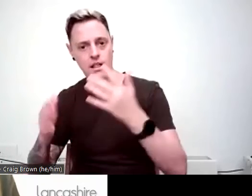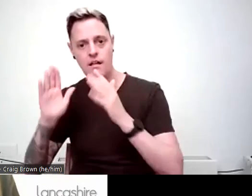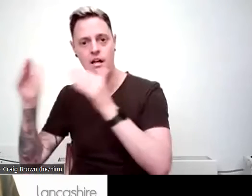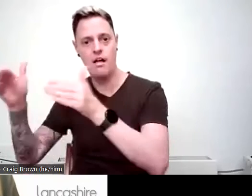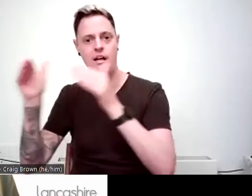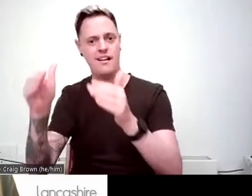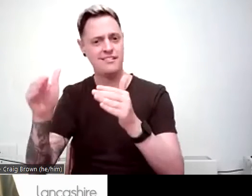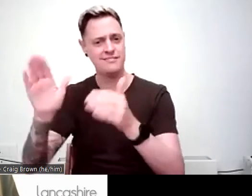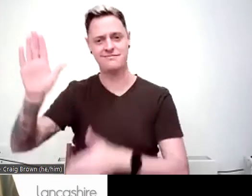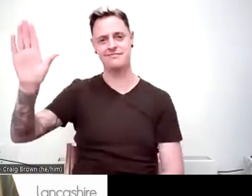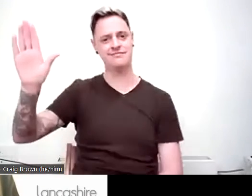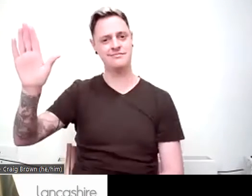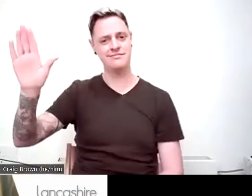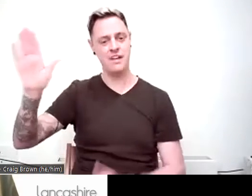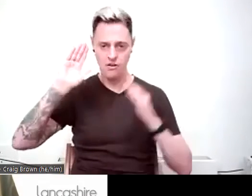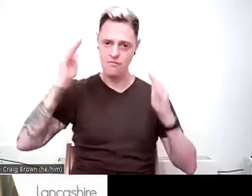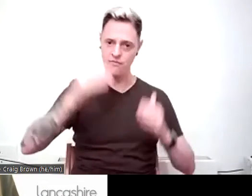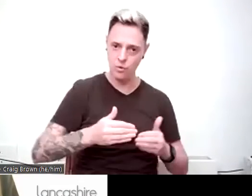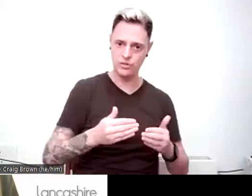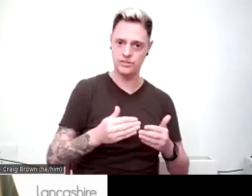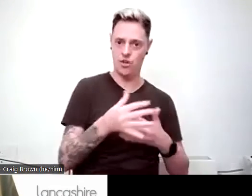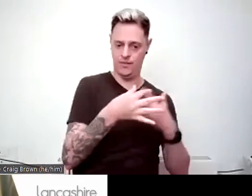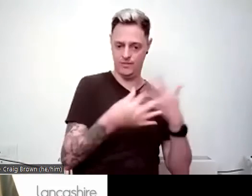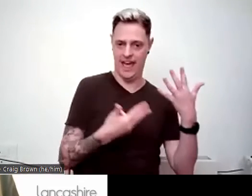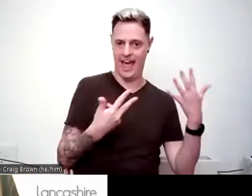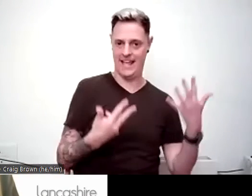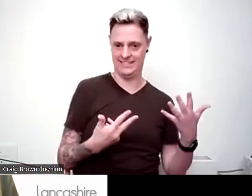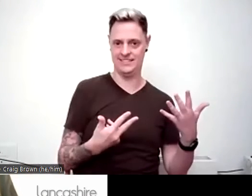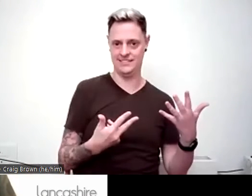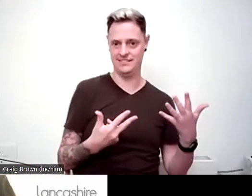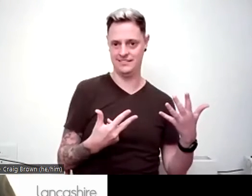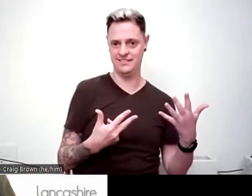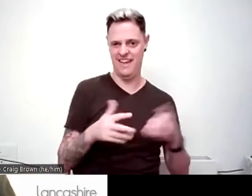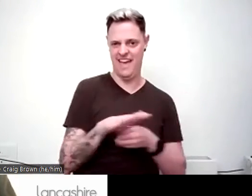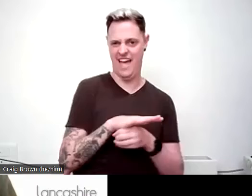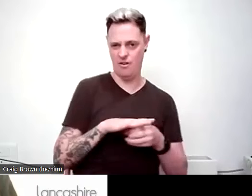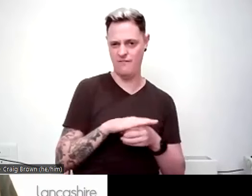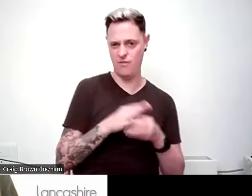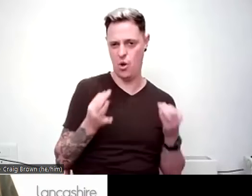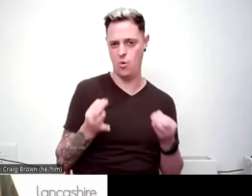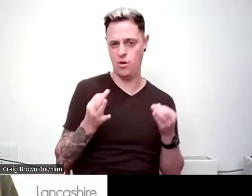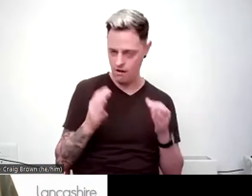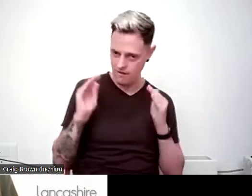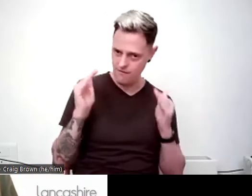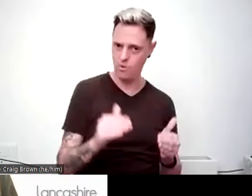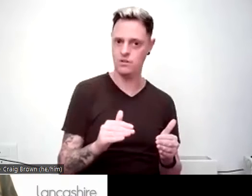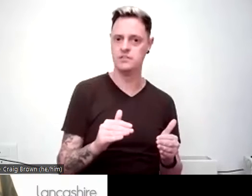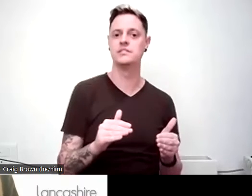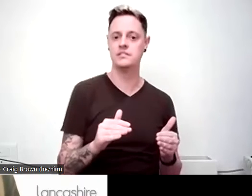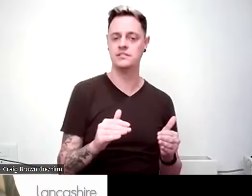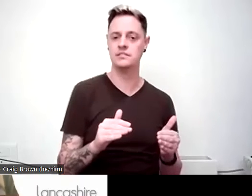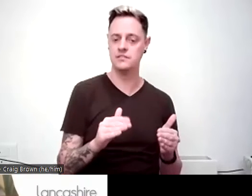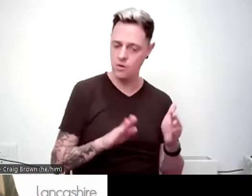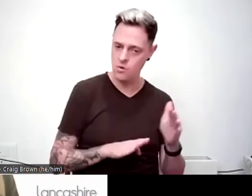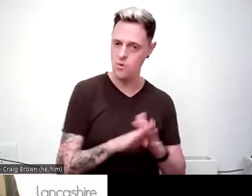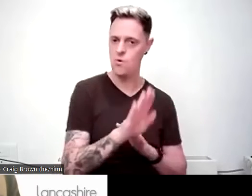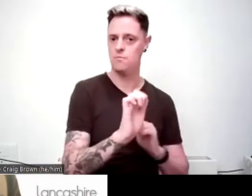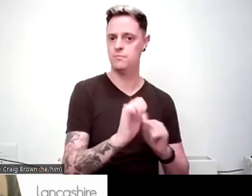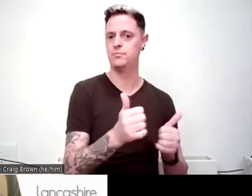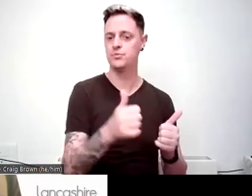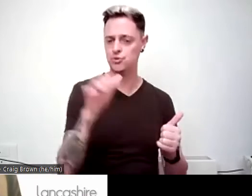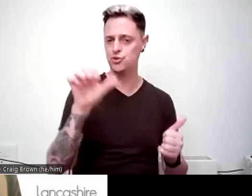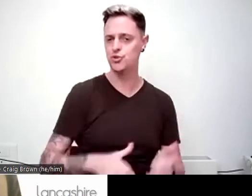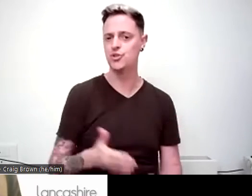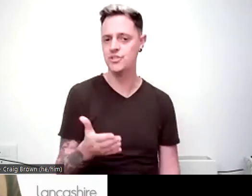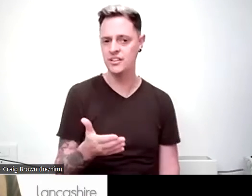that's something that I think a lot of people could take on board when because I think